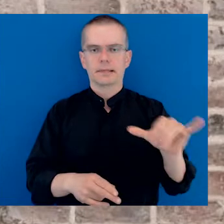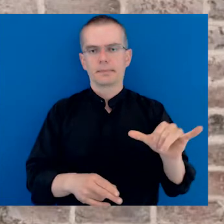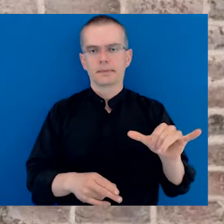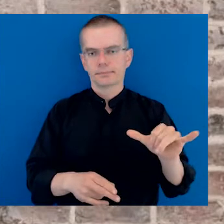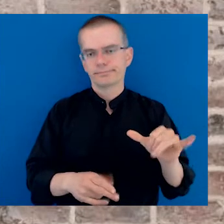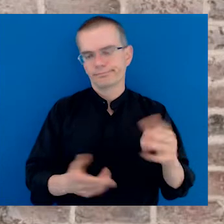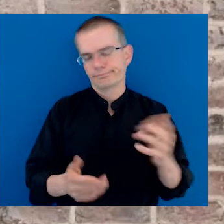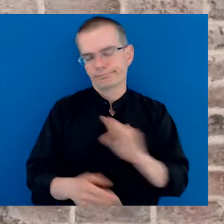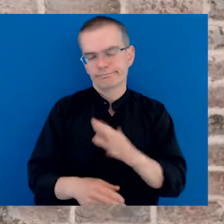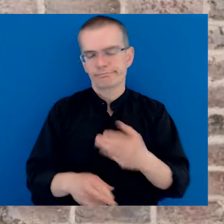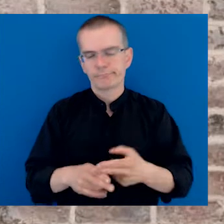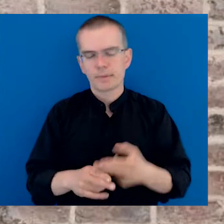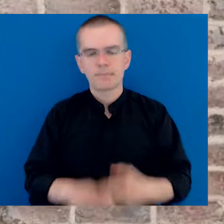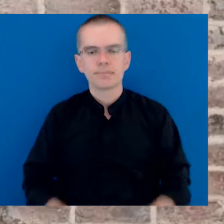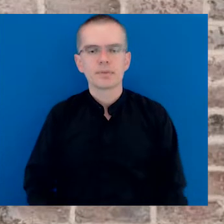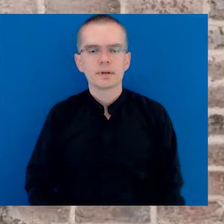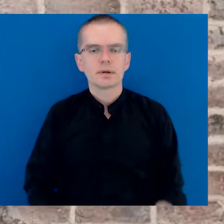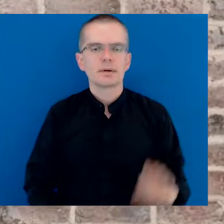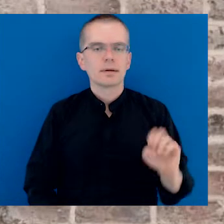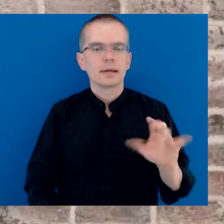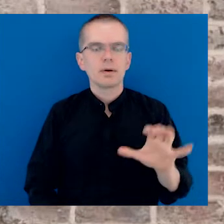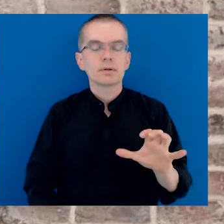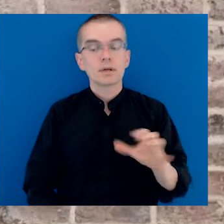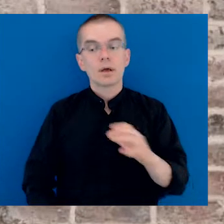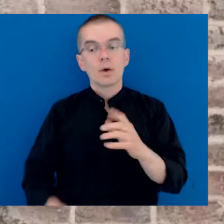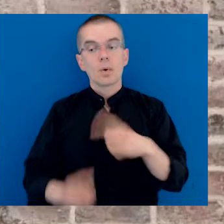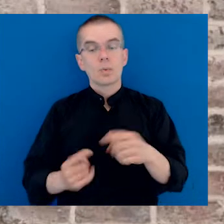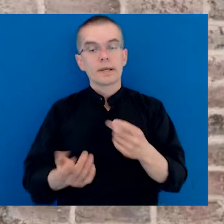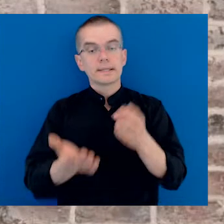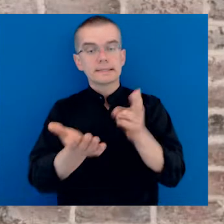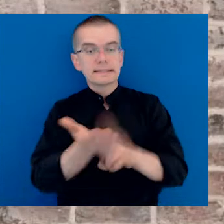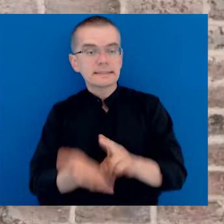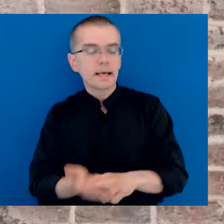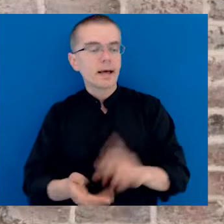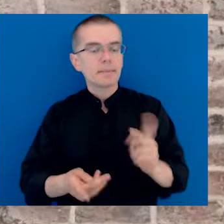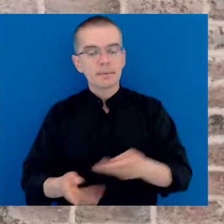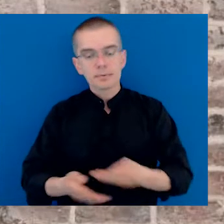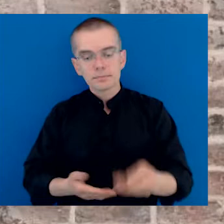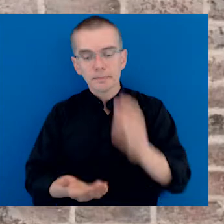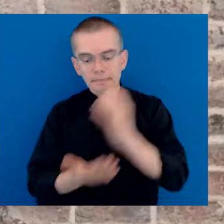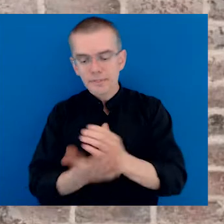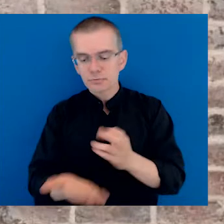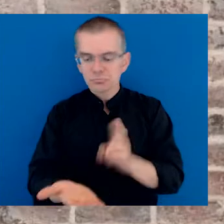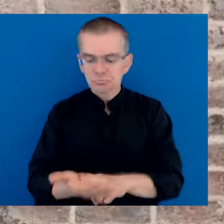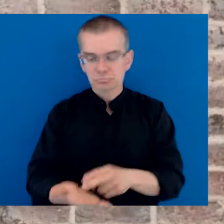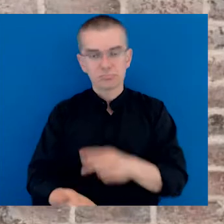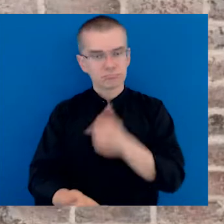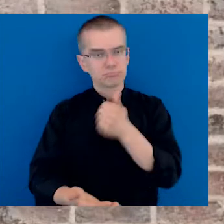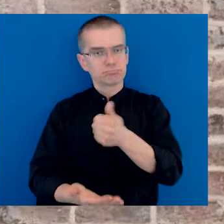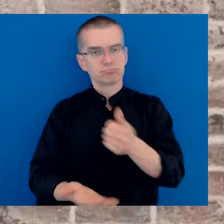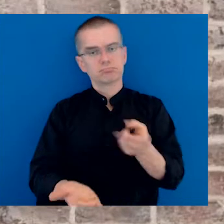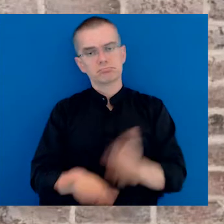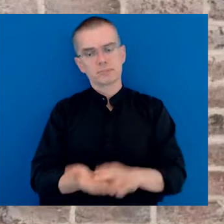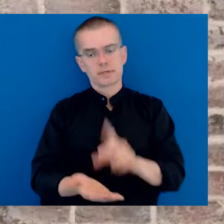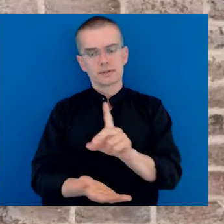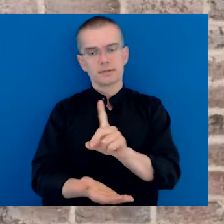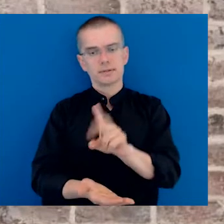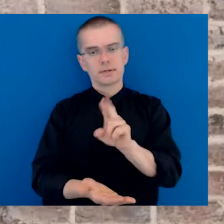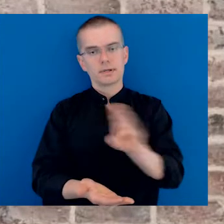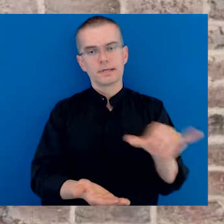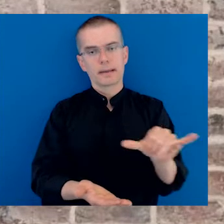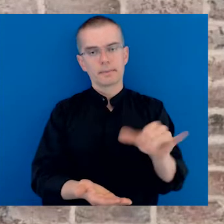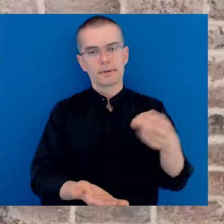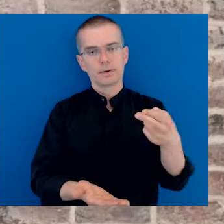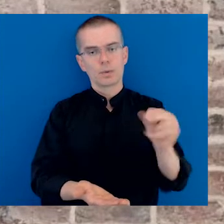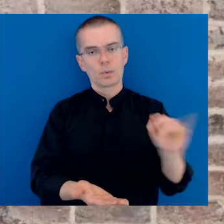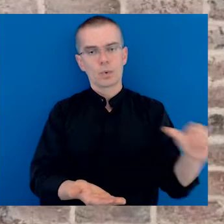he signed autographs as Dummy Hoy. It wasn't necessarily considered to be derogatory. It was just